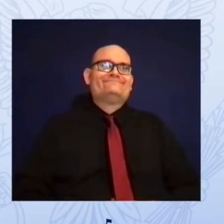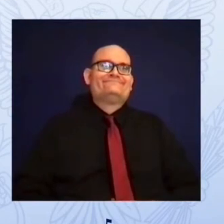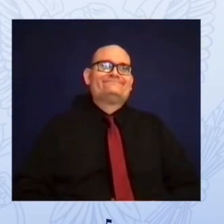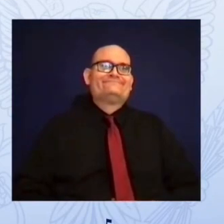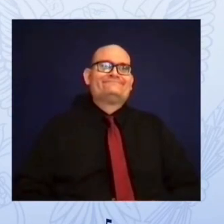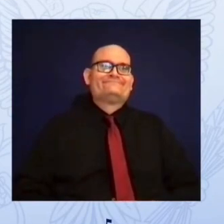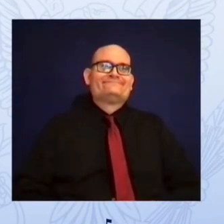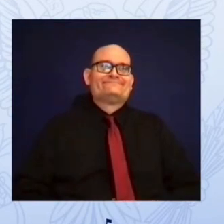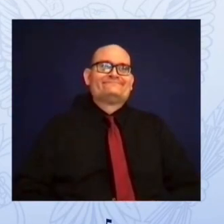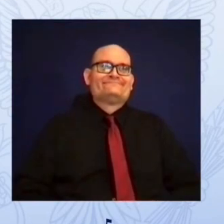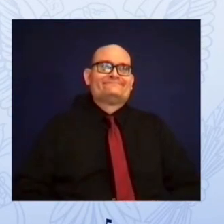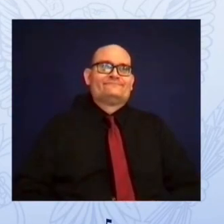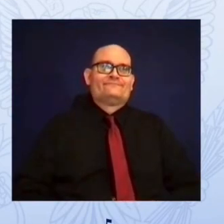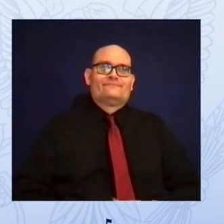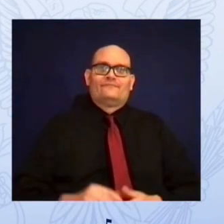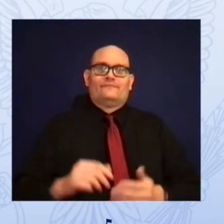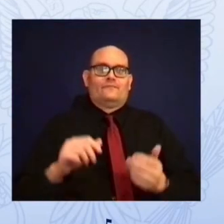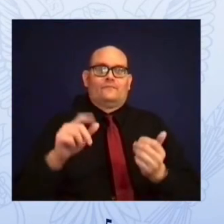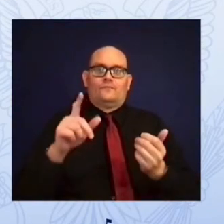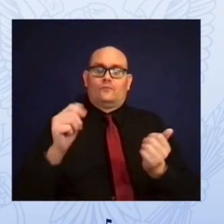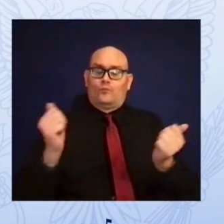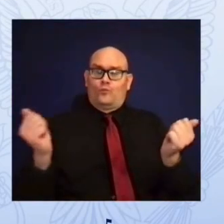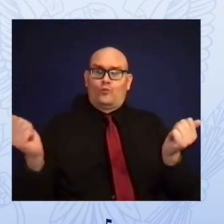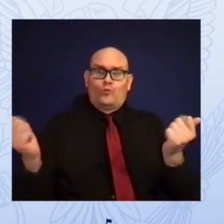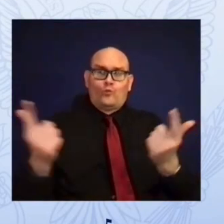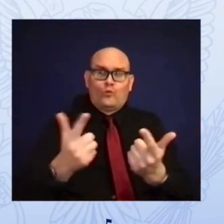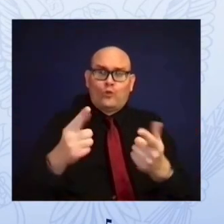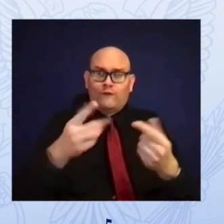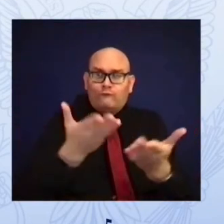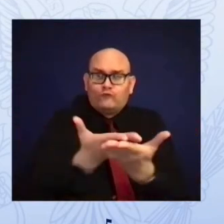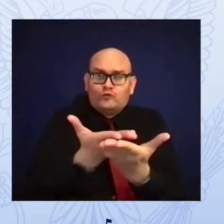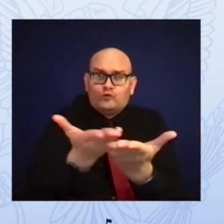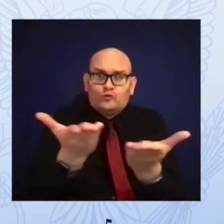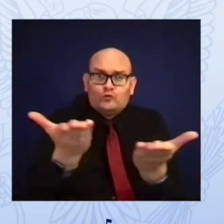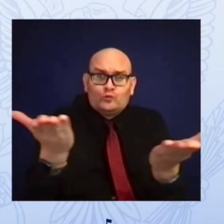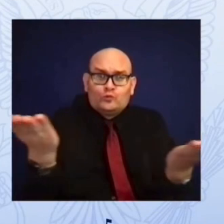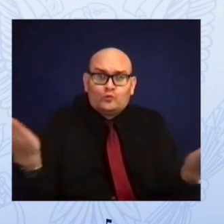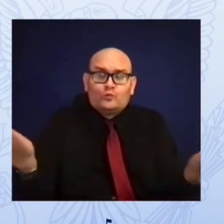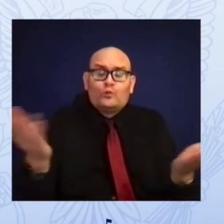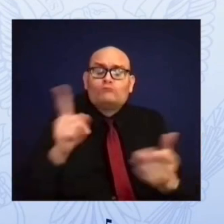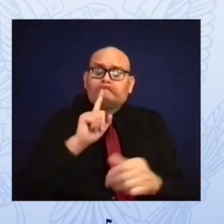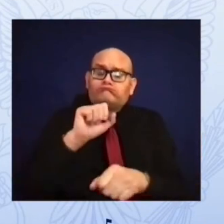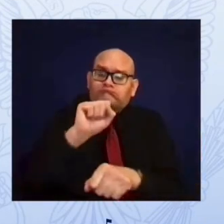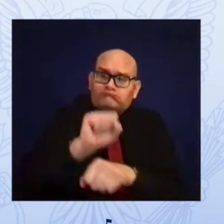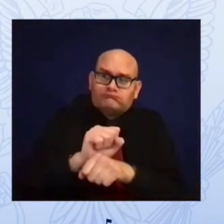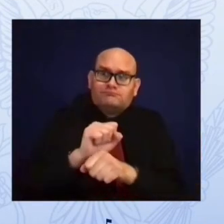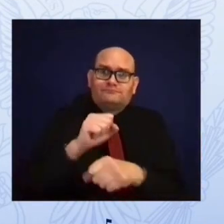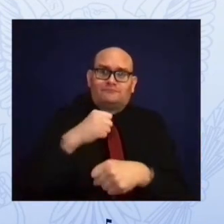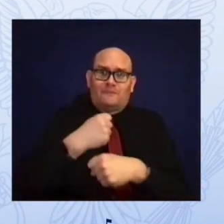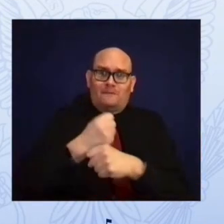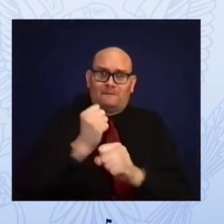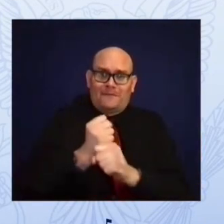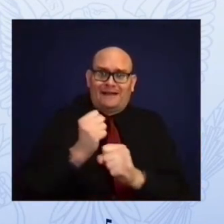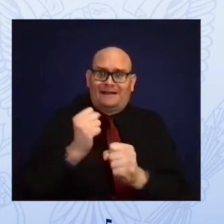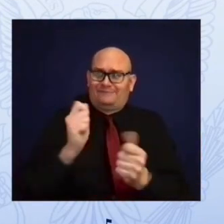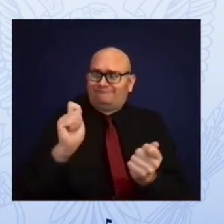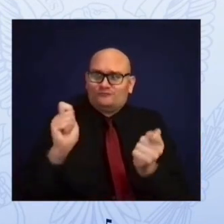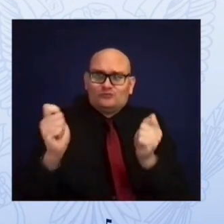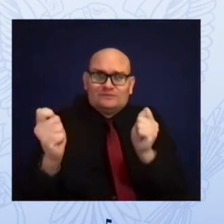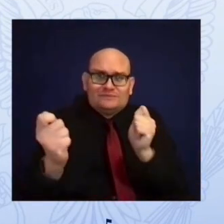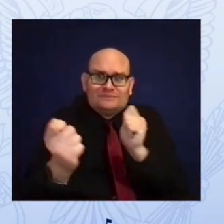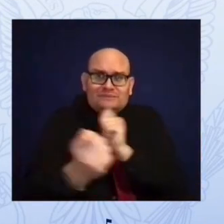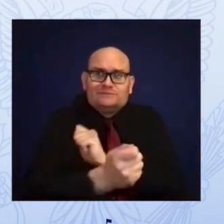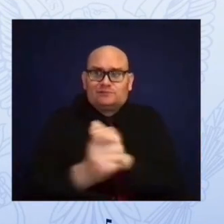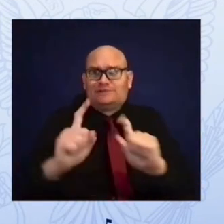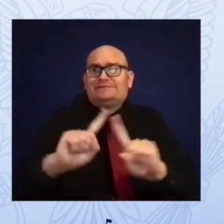all of you are making such a difference, and I hope your stories inspire those in this room and beyond to never